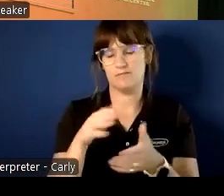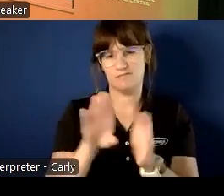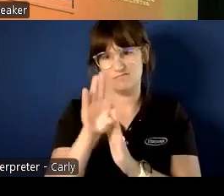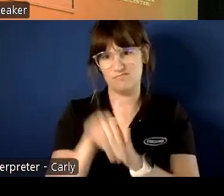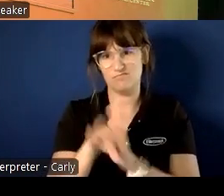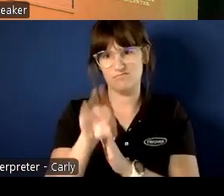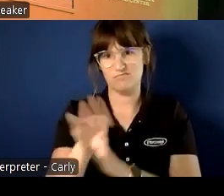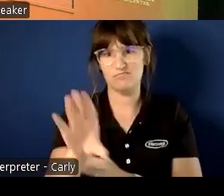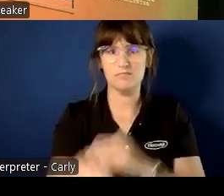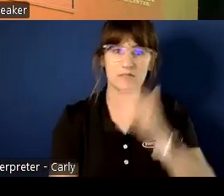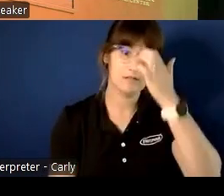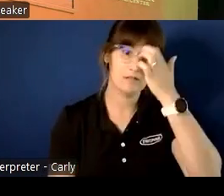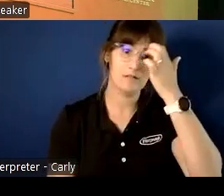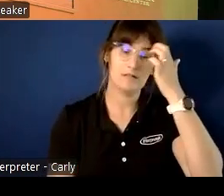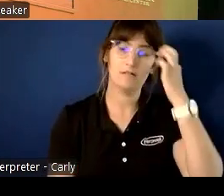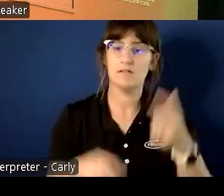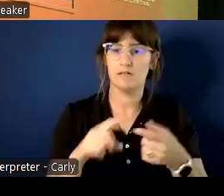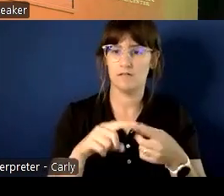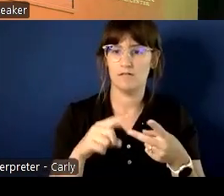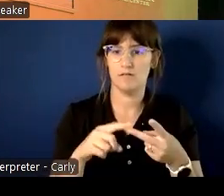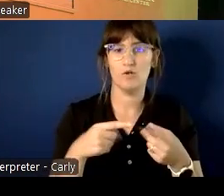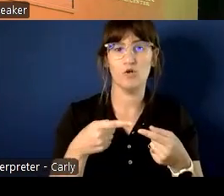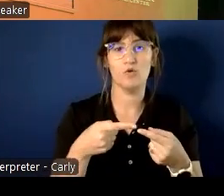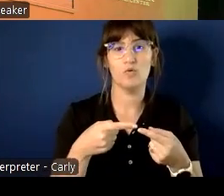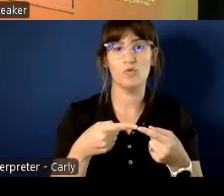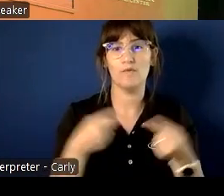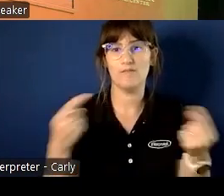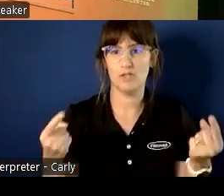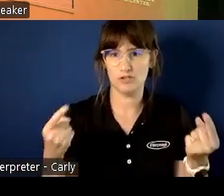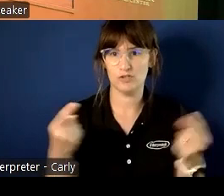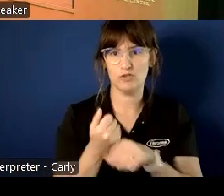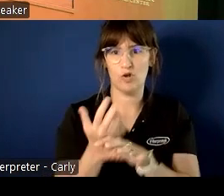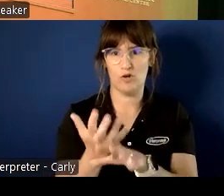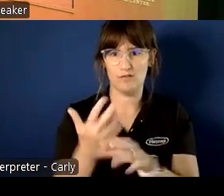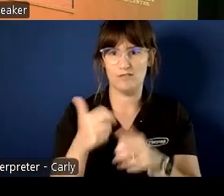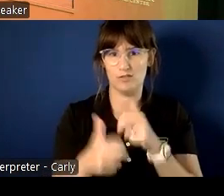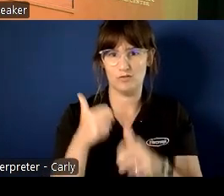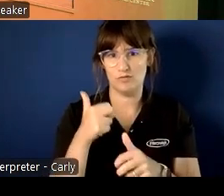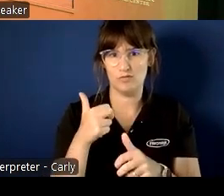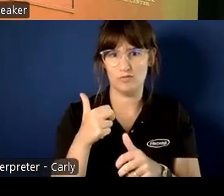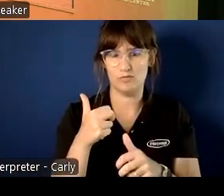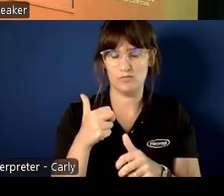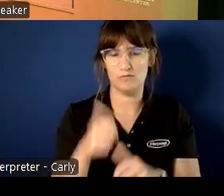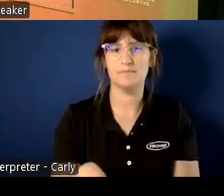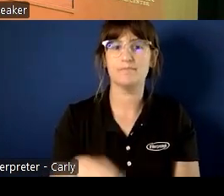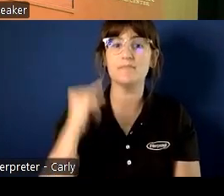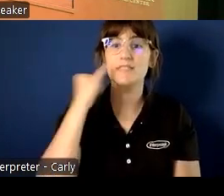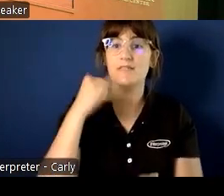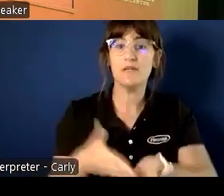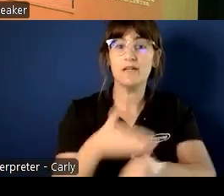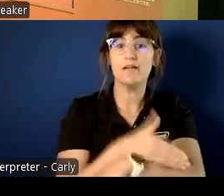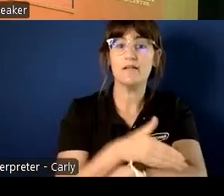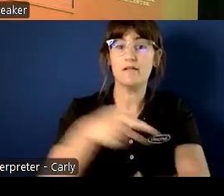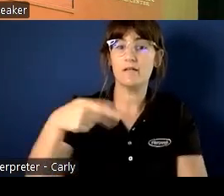So we have a reverse causality problem, right? So what we're thinking is that if we improve PHQ-9